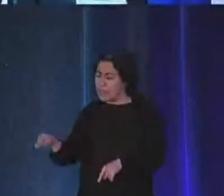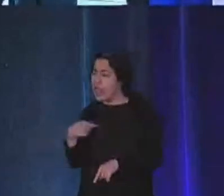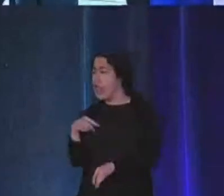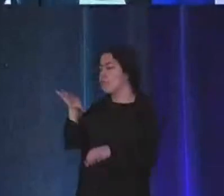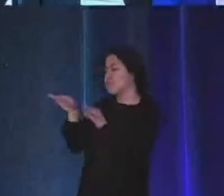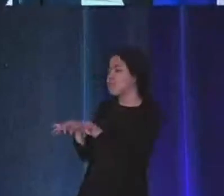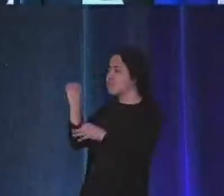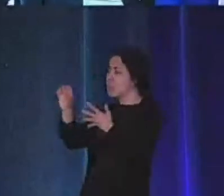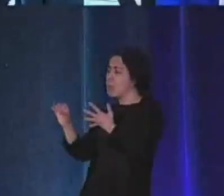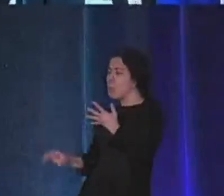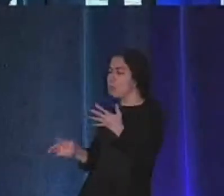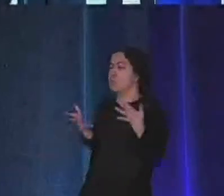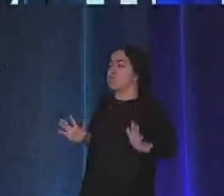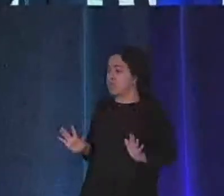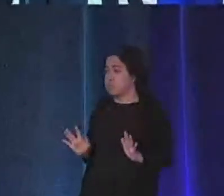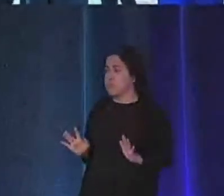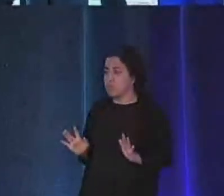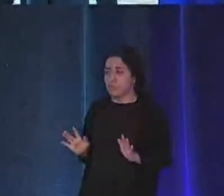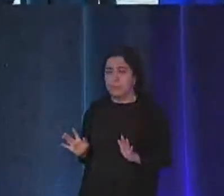I got you,